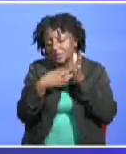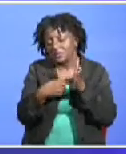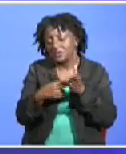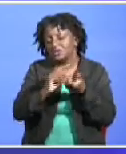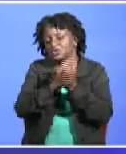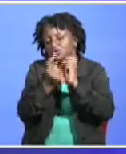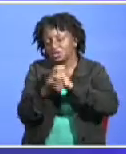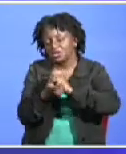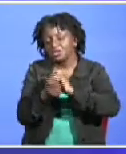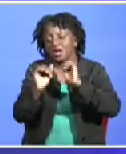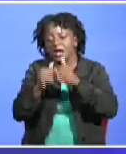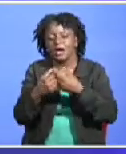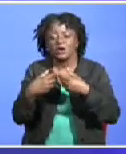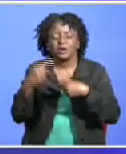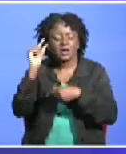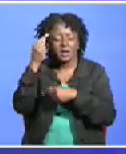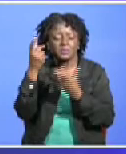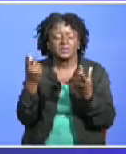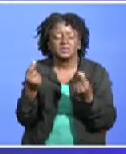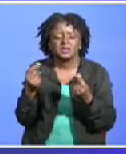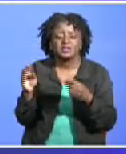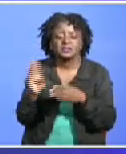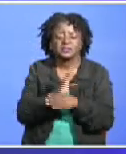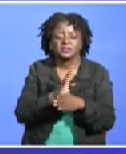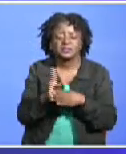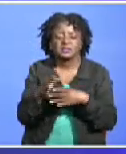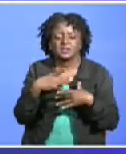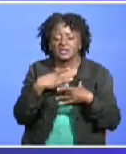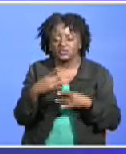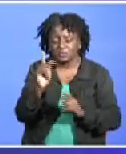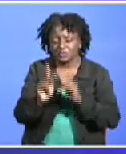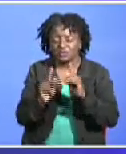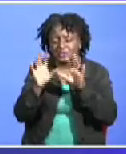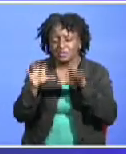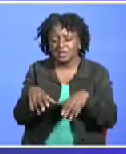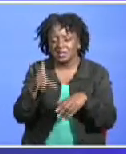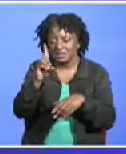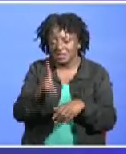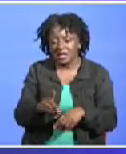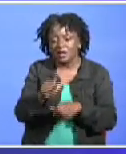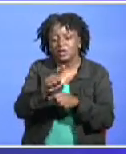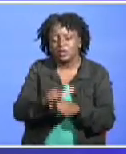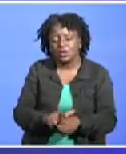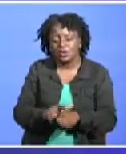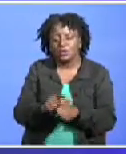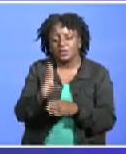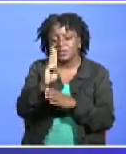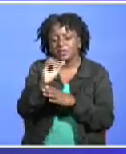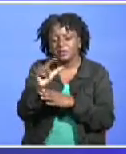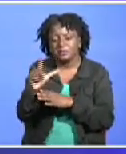country will benefit as a result. Now, interested persons can download the draft bill at